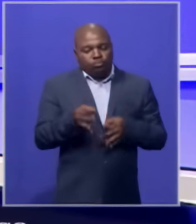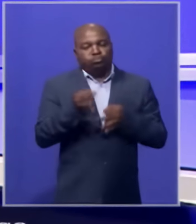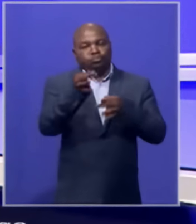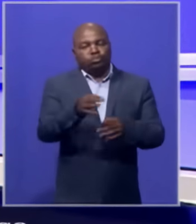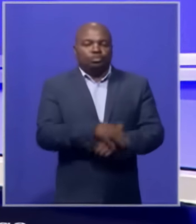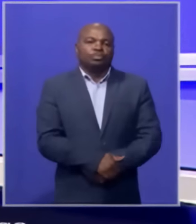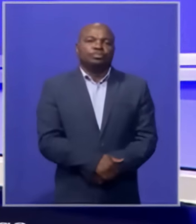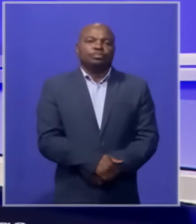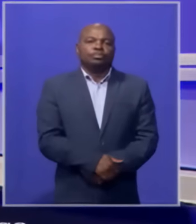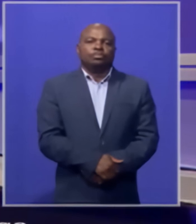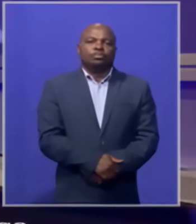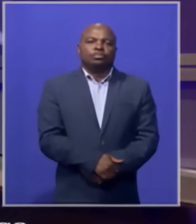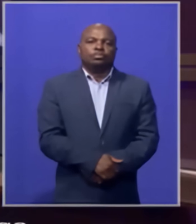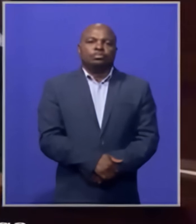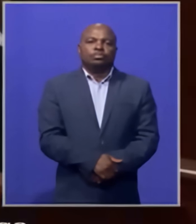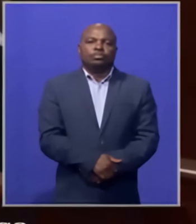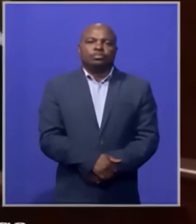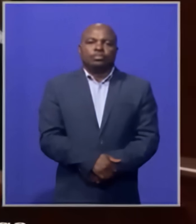ke rialo.